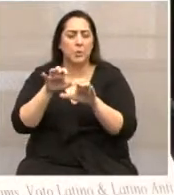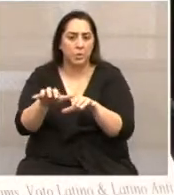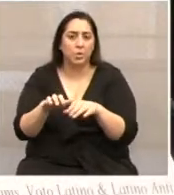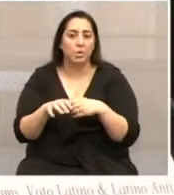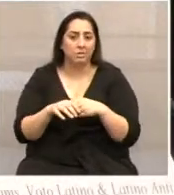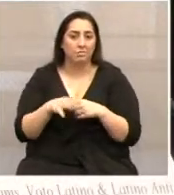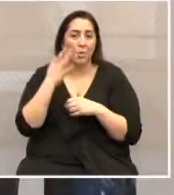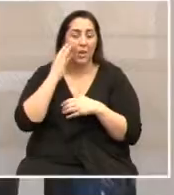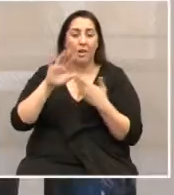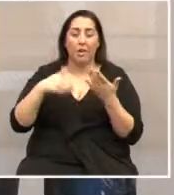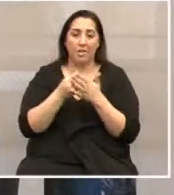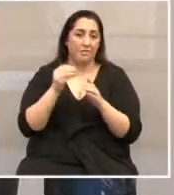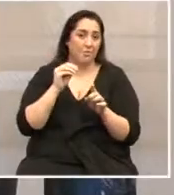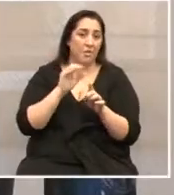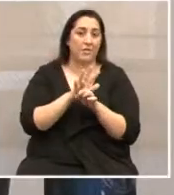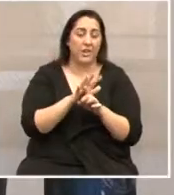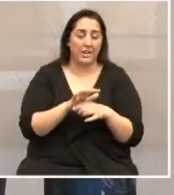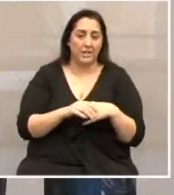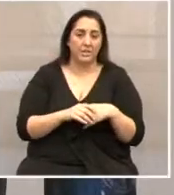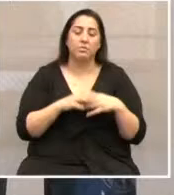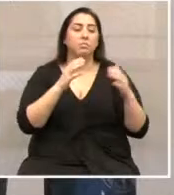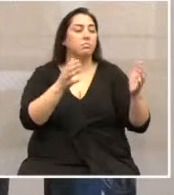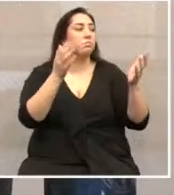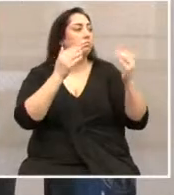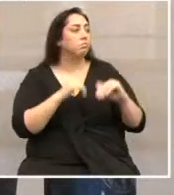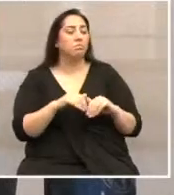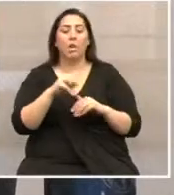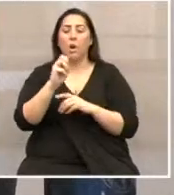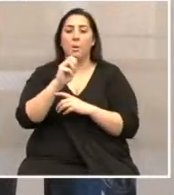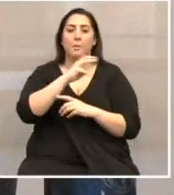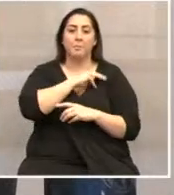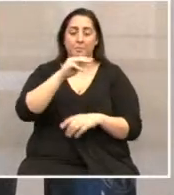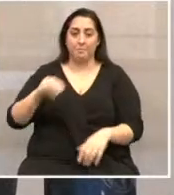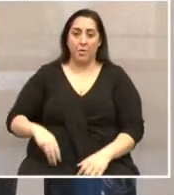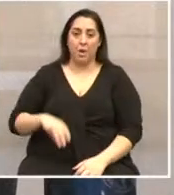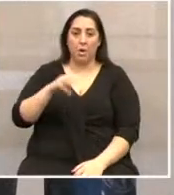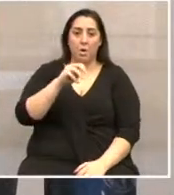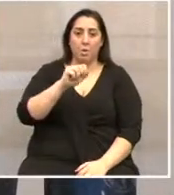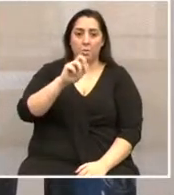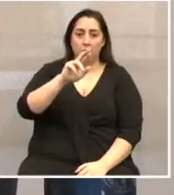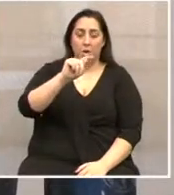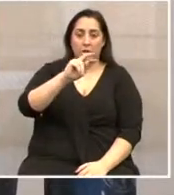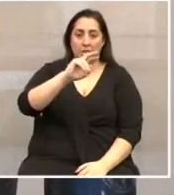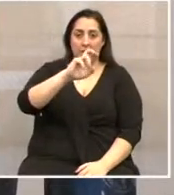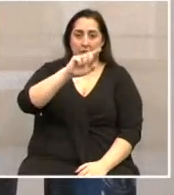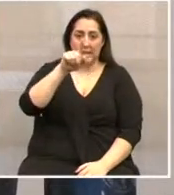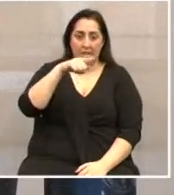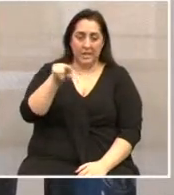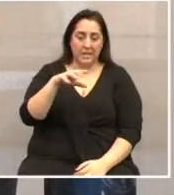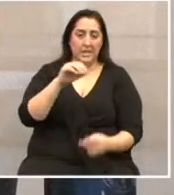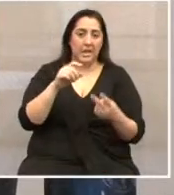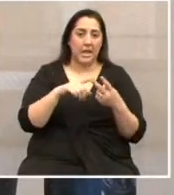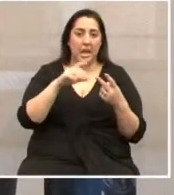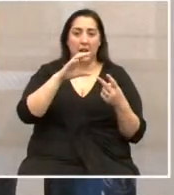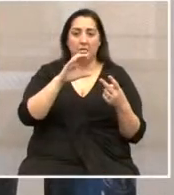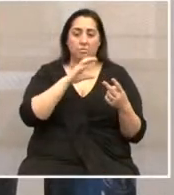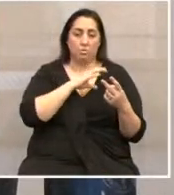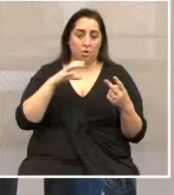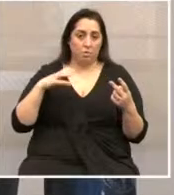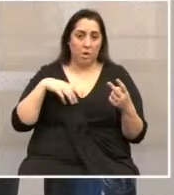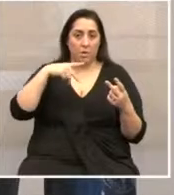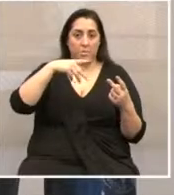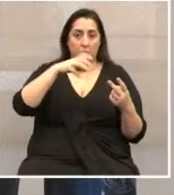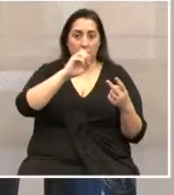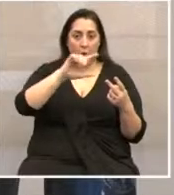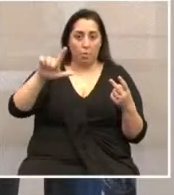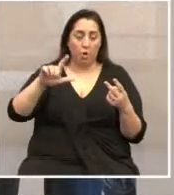you were saying. And Mayor Martinez and Congresswoman Murkazal-Powell, since you know well what is happening in your own communities